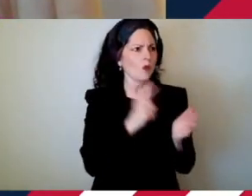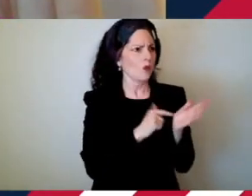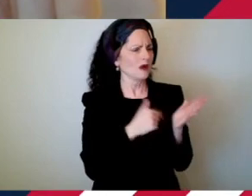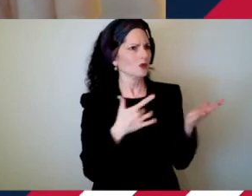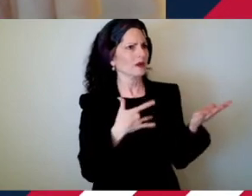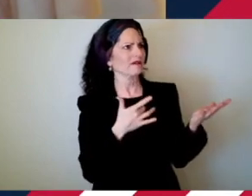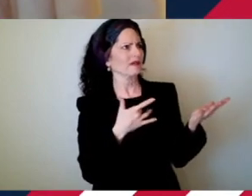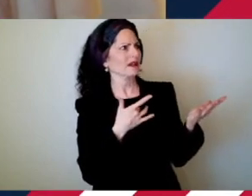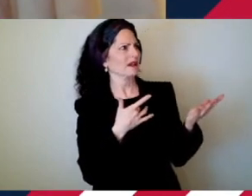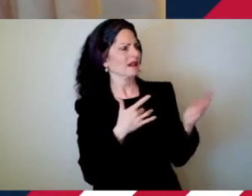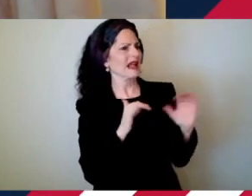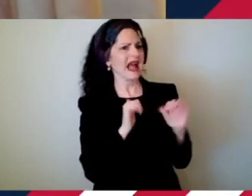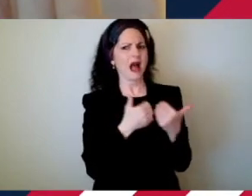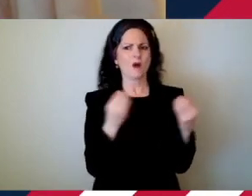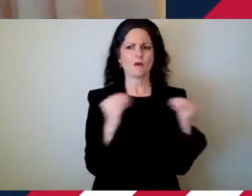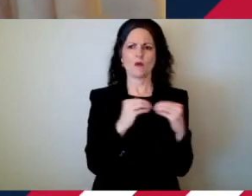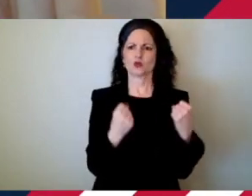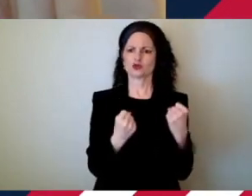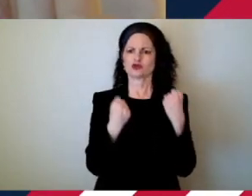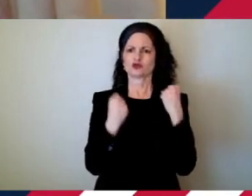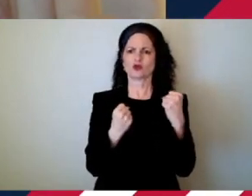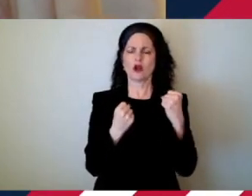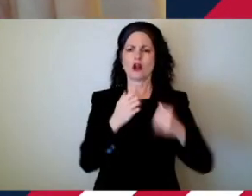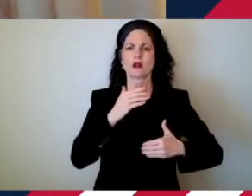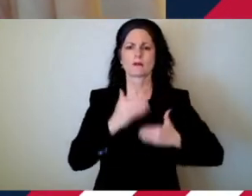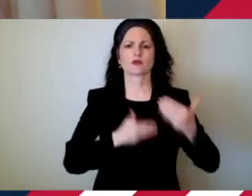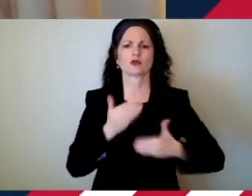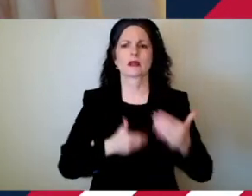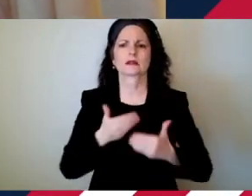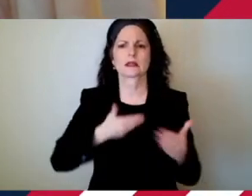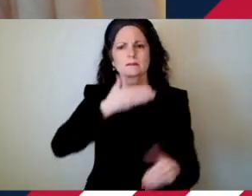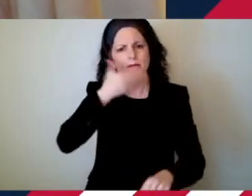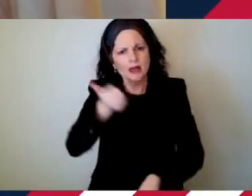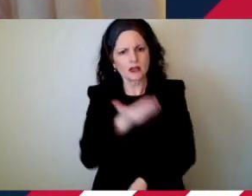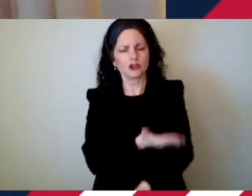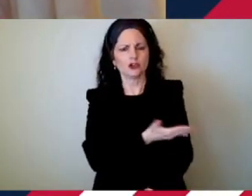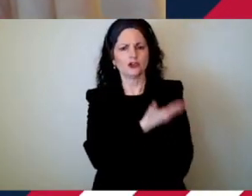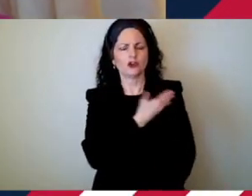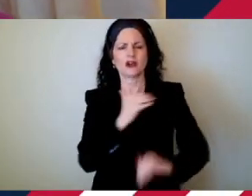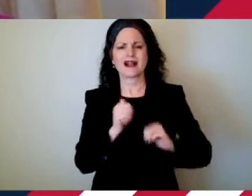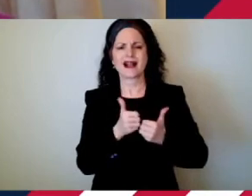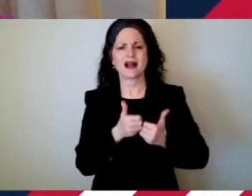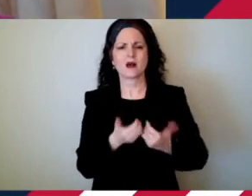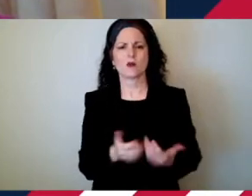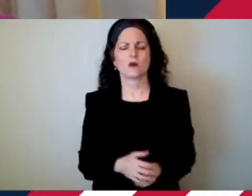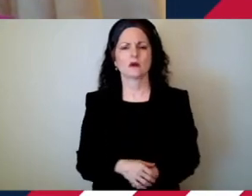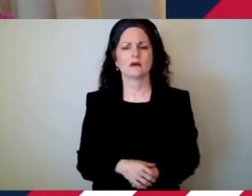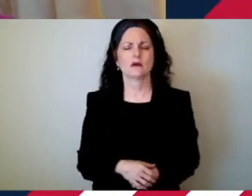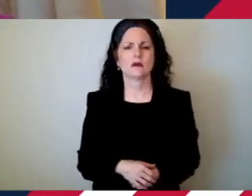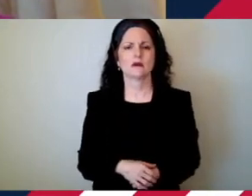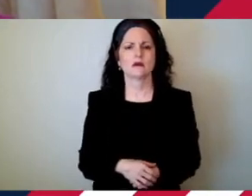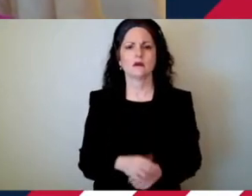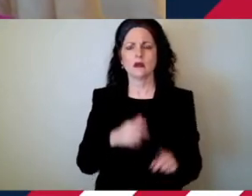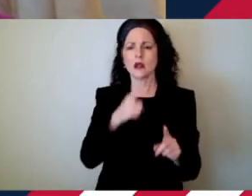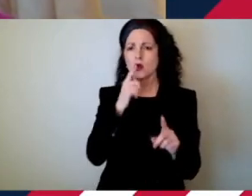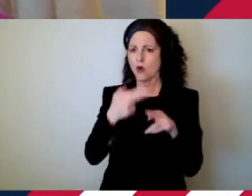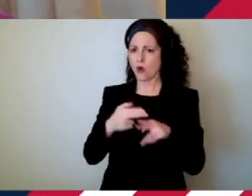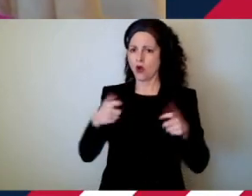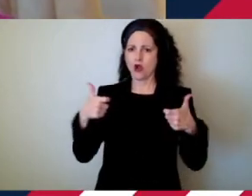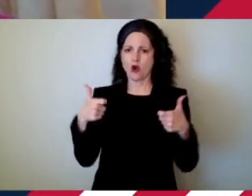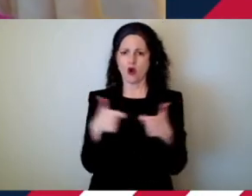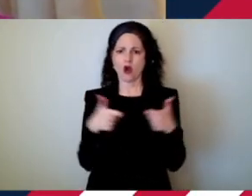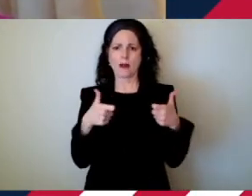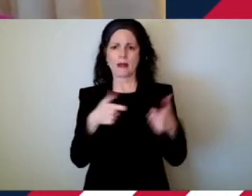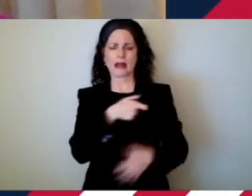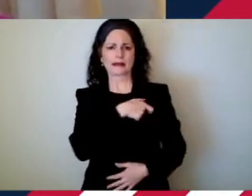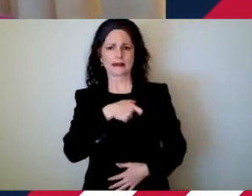process stronger. The issue of automatic delegates should not be singled out and made